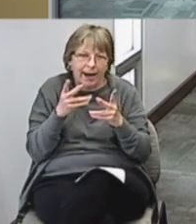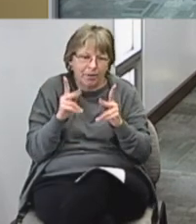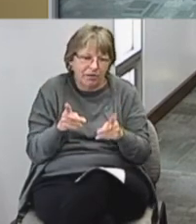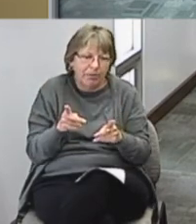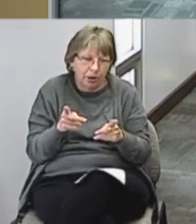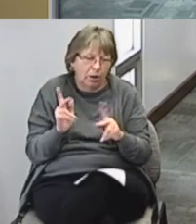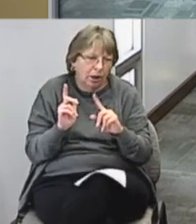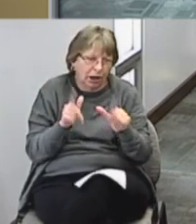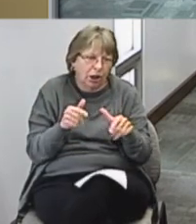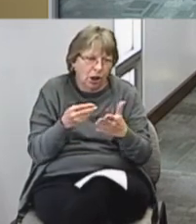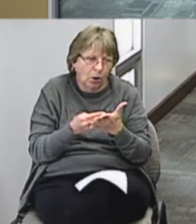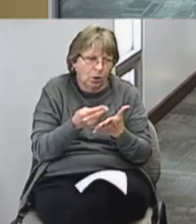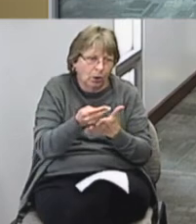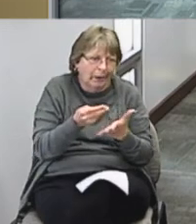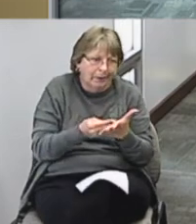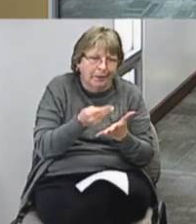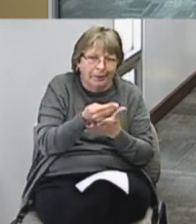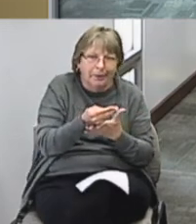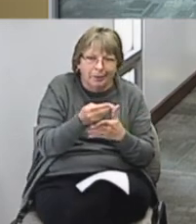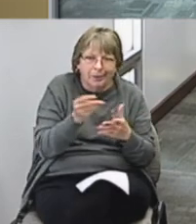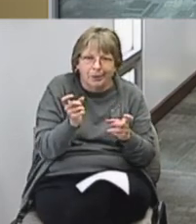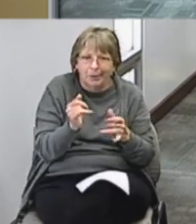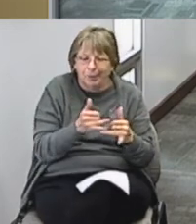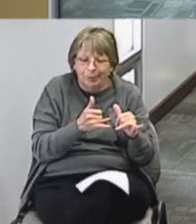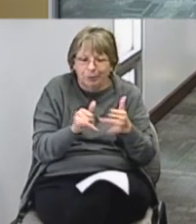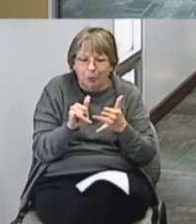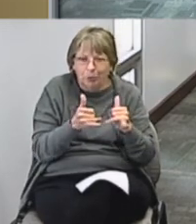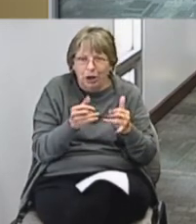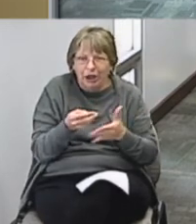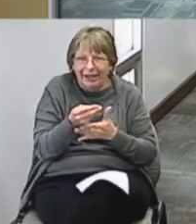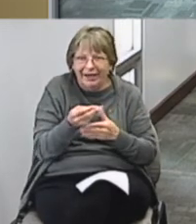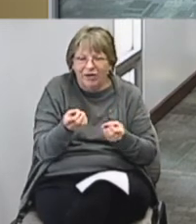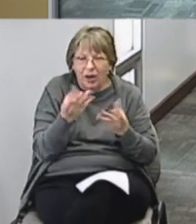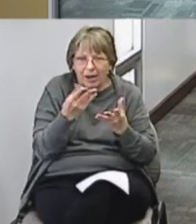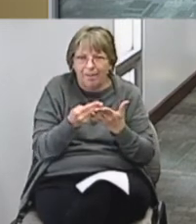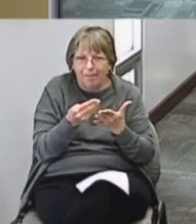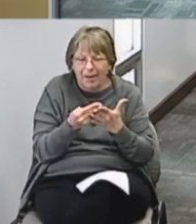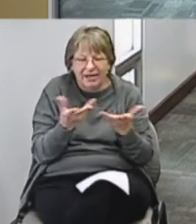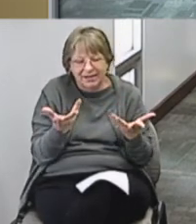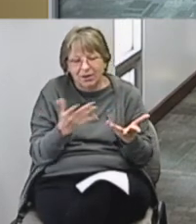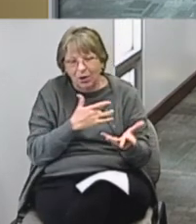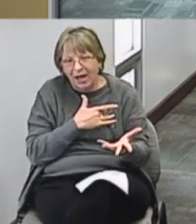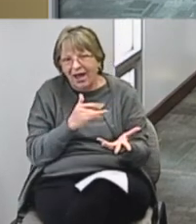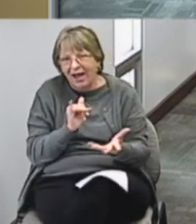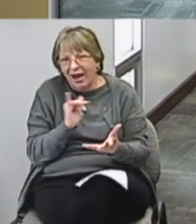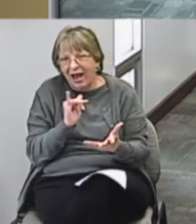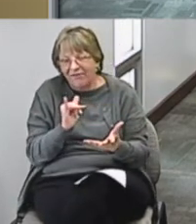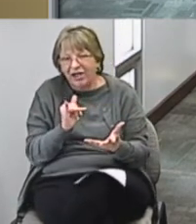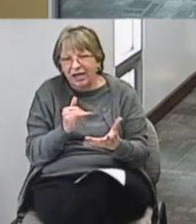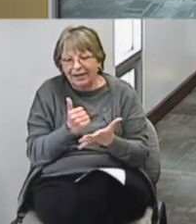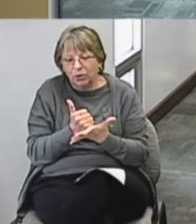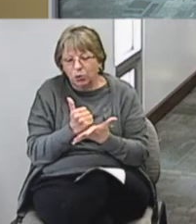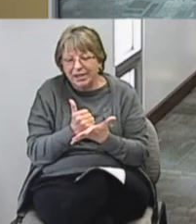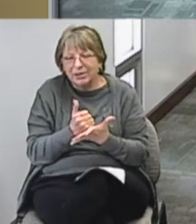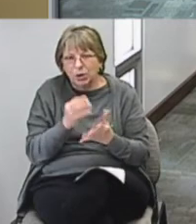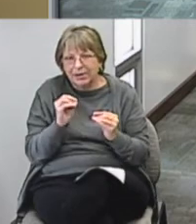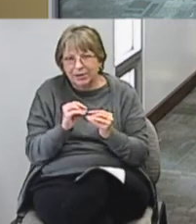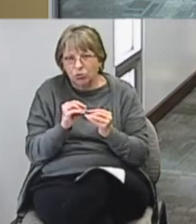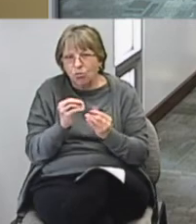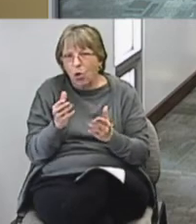and, you know, in a For fancy treatment. dress and give a lot of money. So I just feel like their resources are more limited,